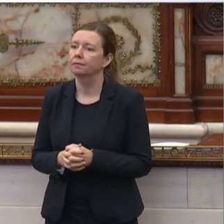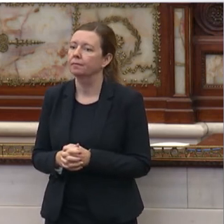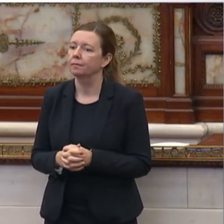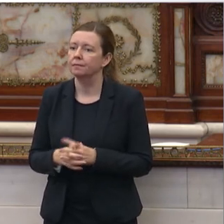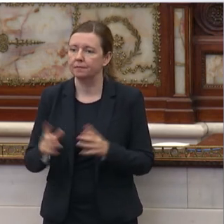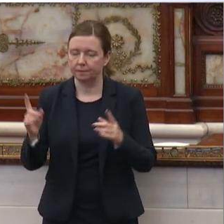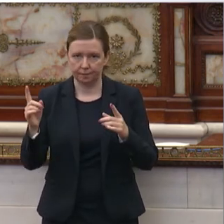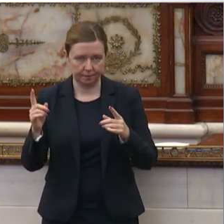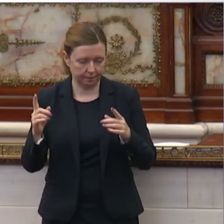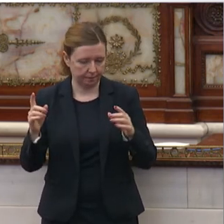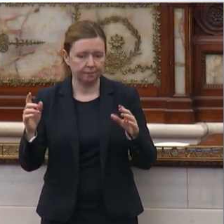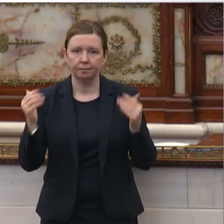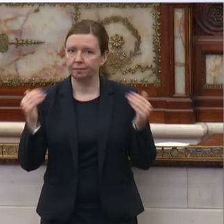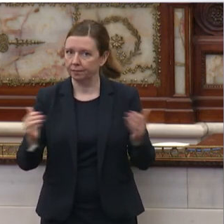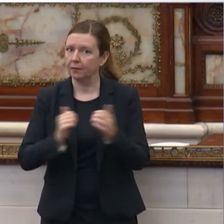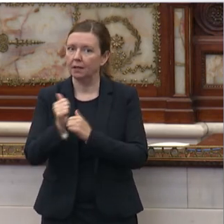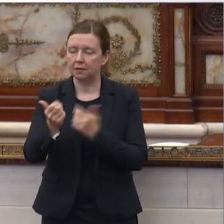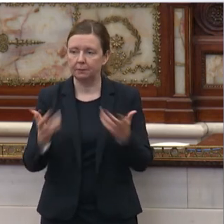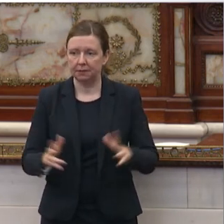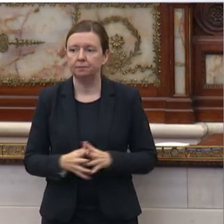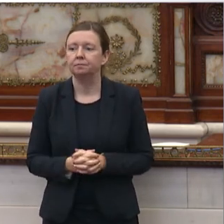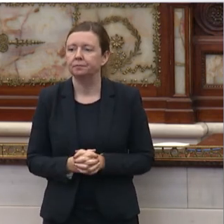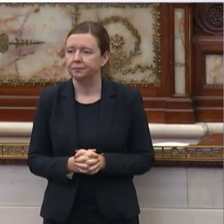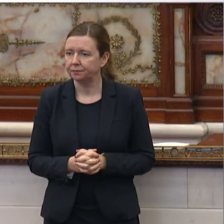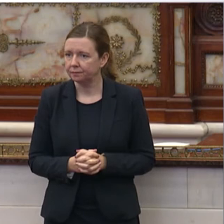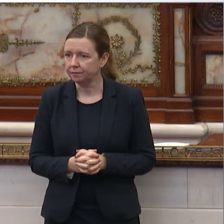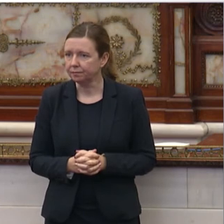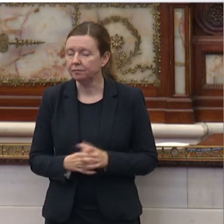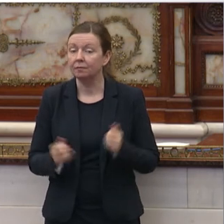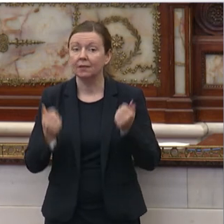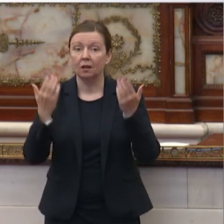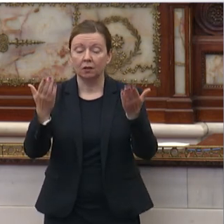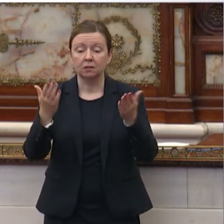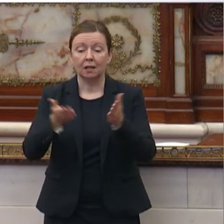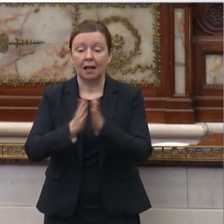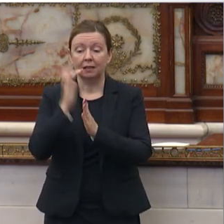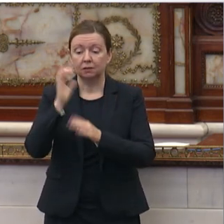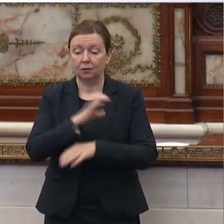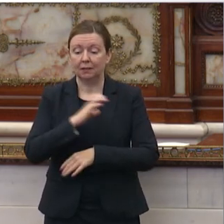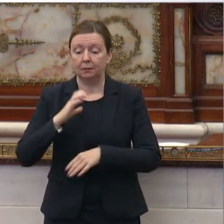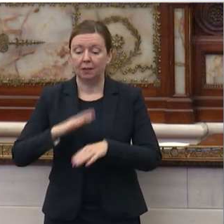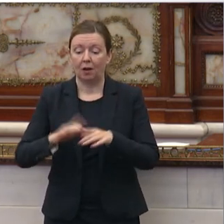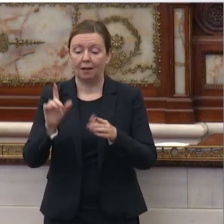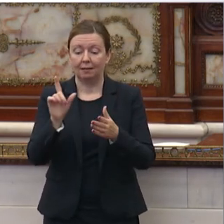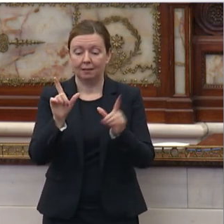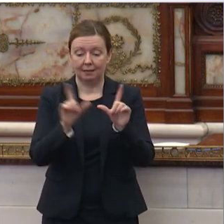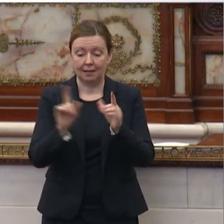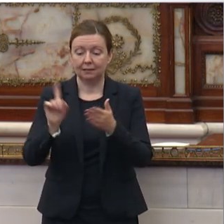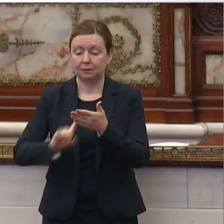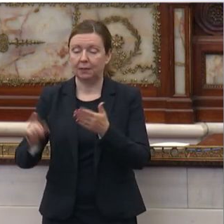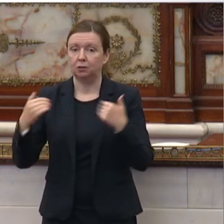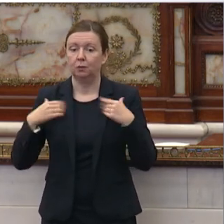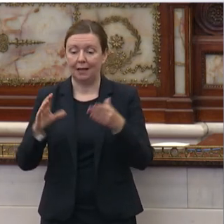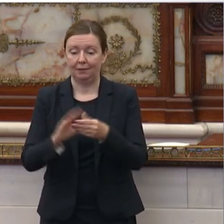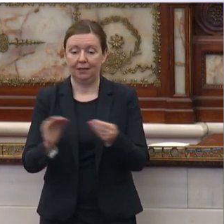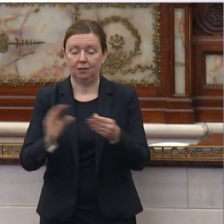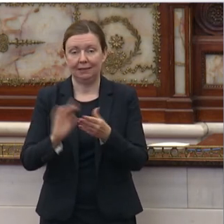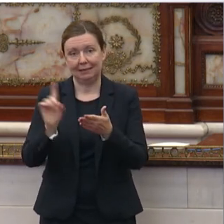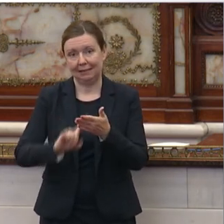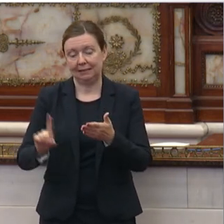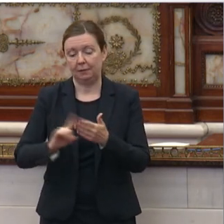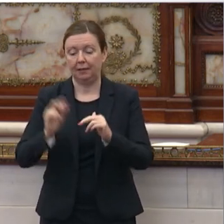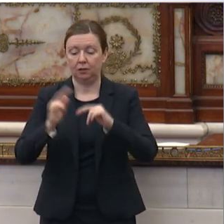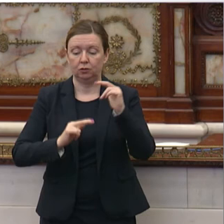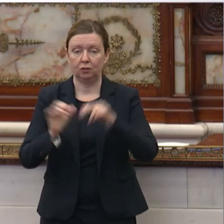Aye. Ayes have it, and that resolution is adopted. And a resolution calling on the Committee on Licenses and Inspections to hold hearings examining